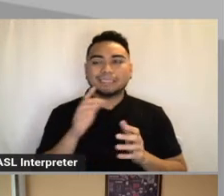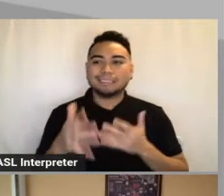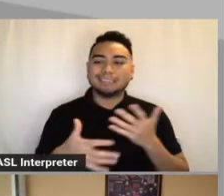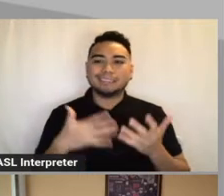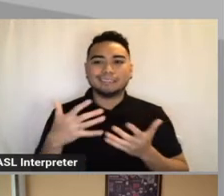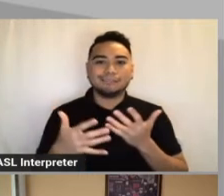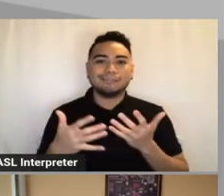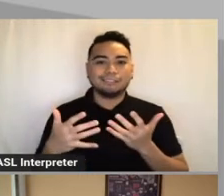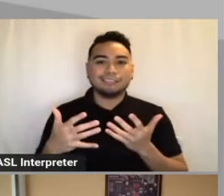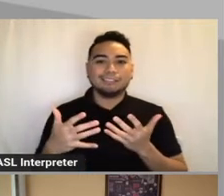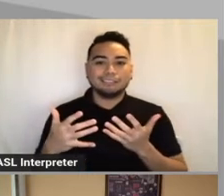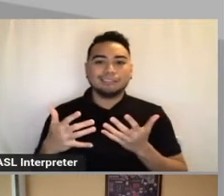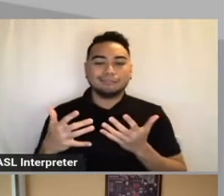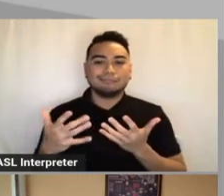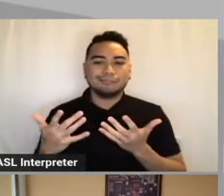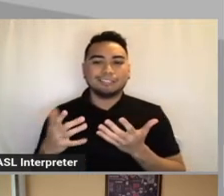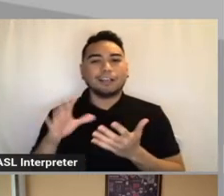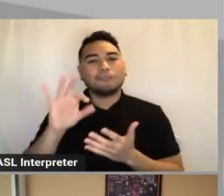fascist-leaning program.